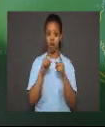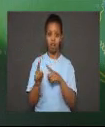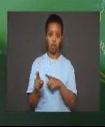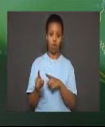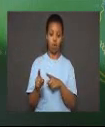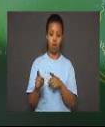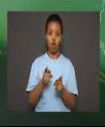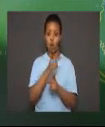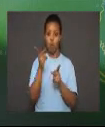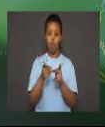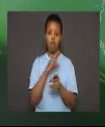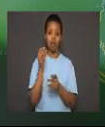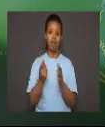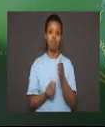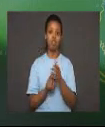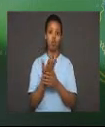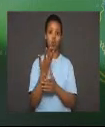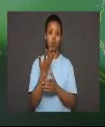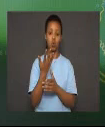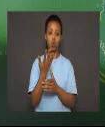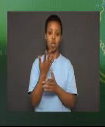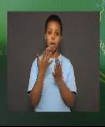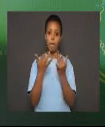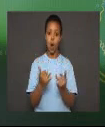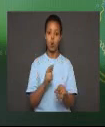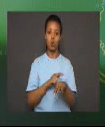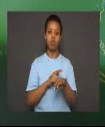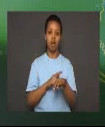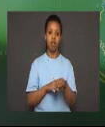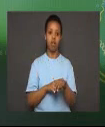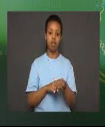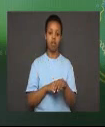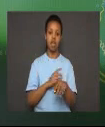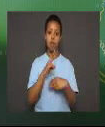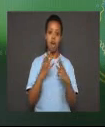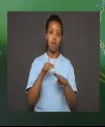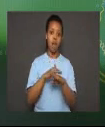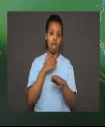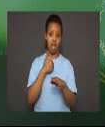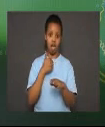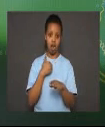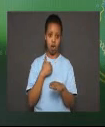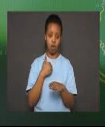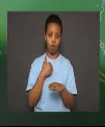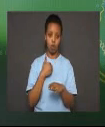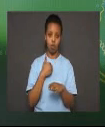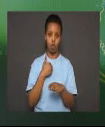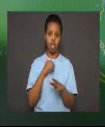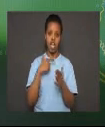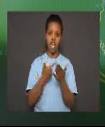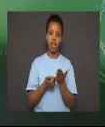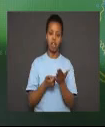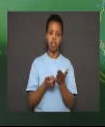space and resources that are currently available on the planet will not be able to